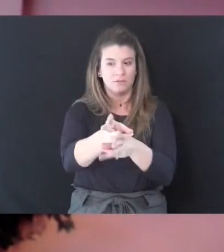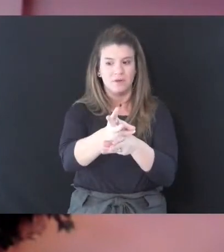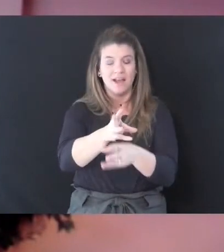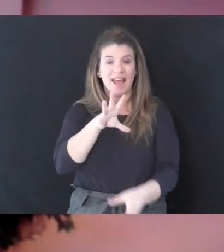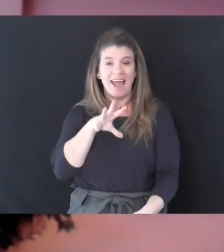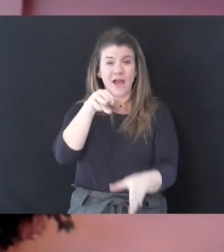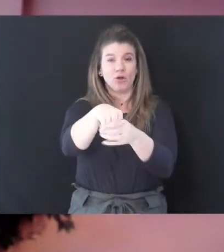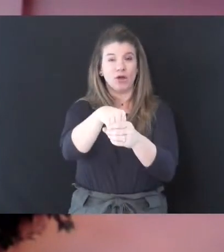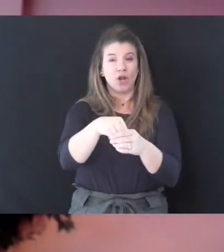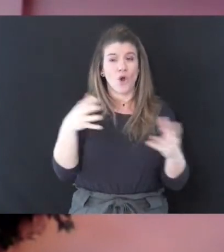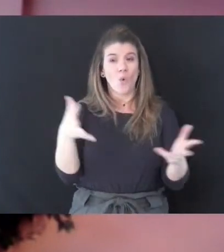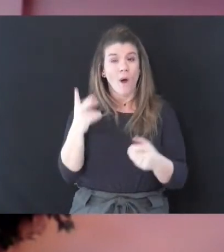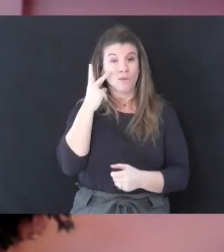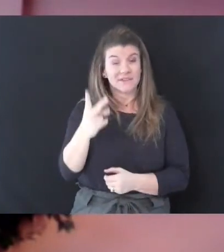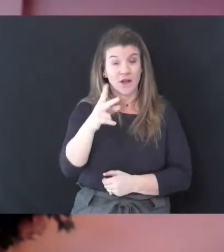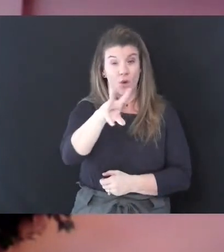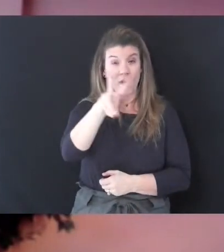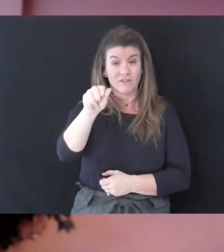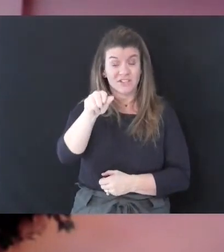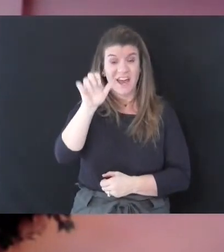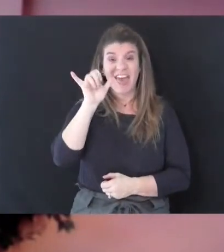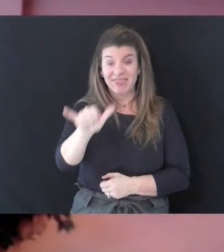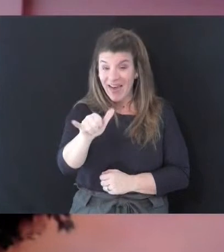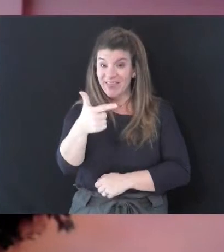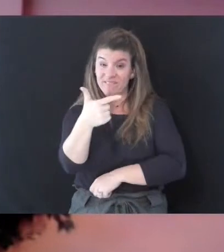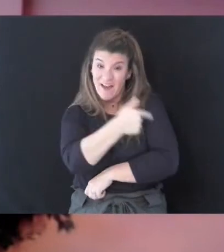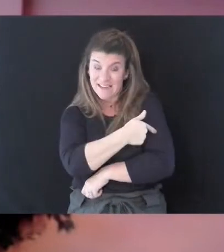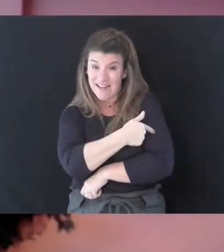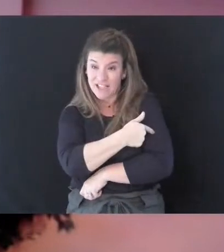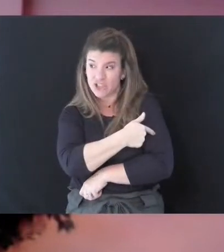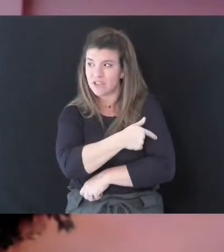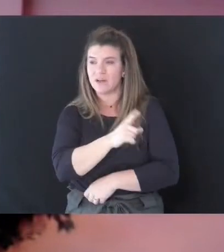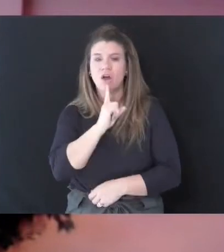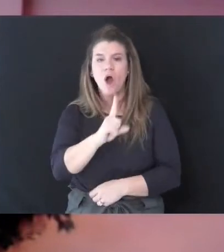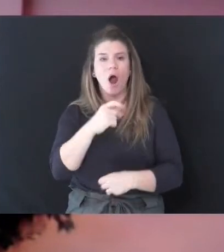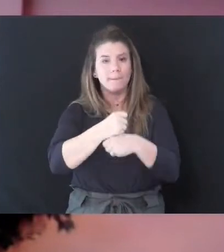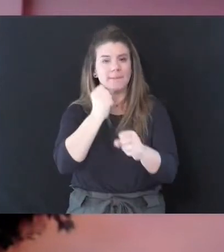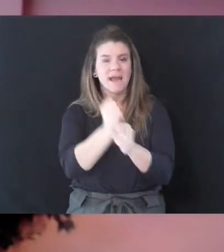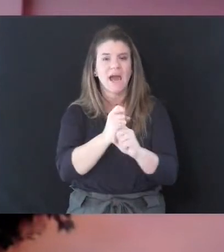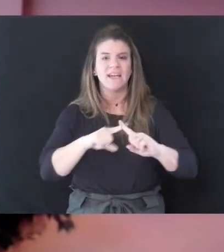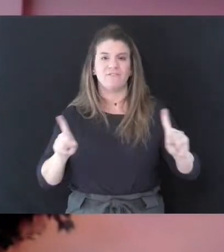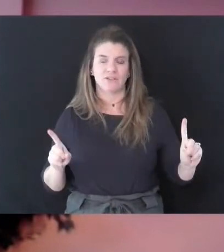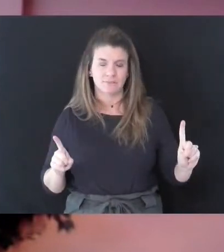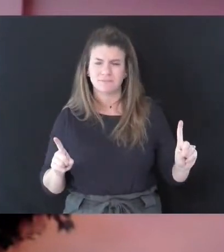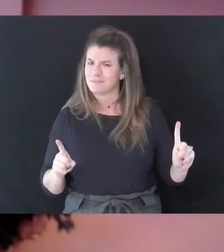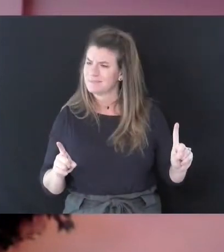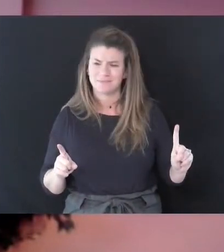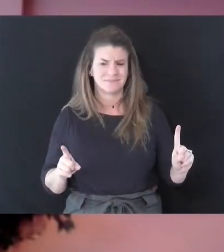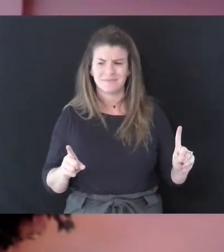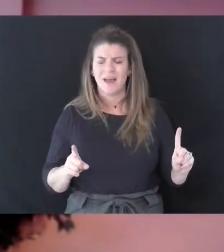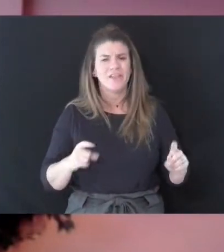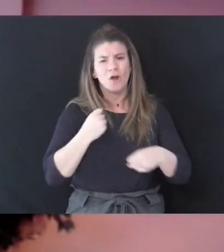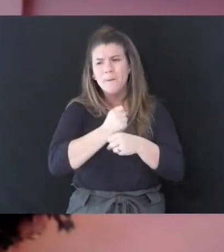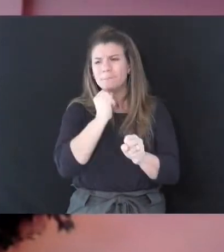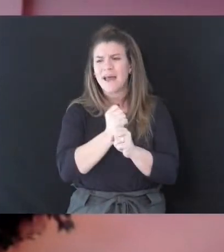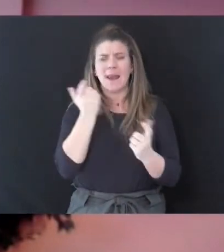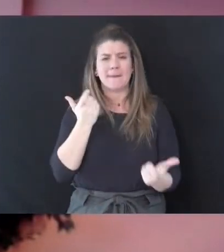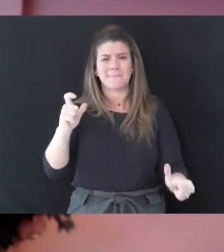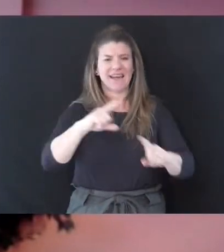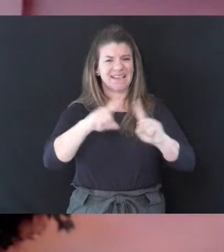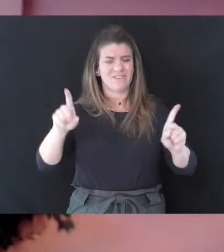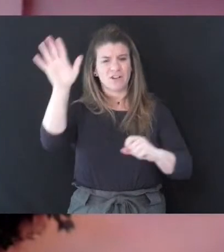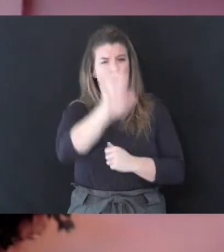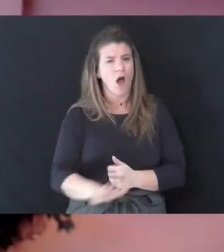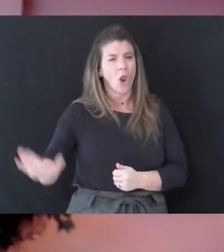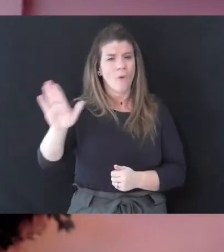seeing in West Virginia, that the vaccinations are making a difference. They're making a difference not only here in West Virginia, but they're making